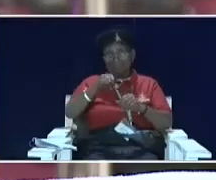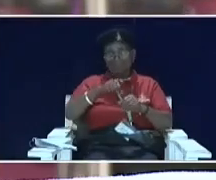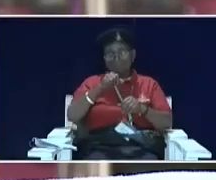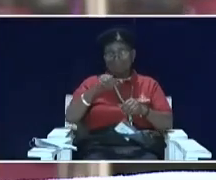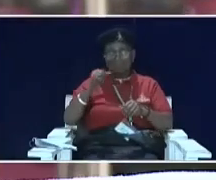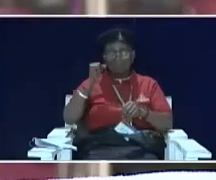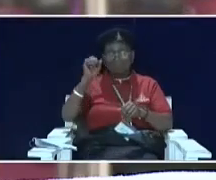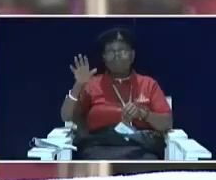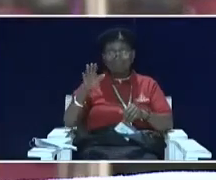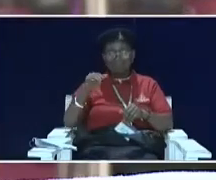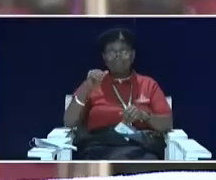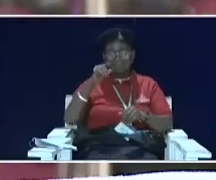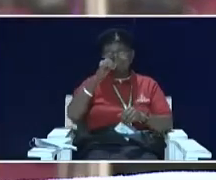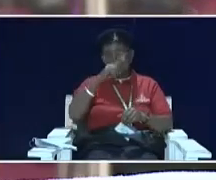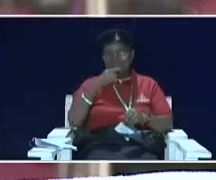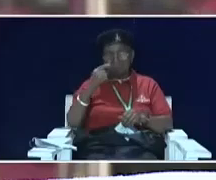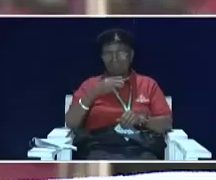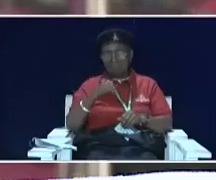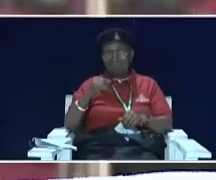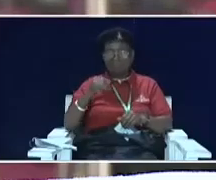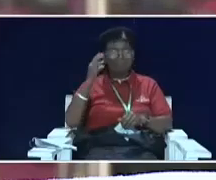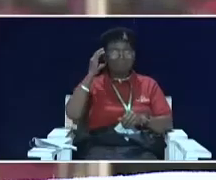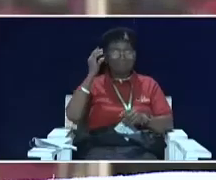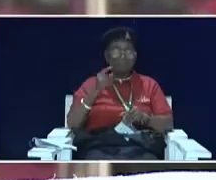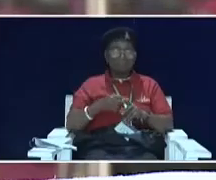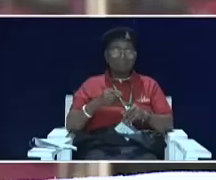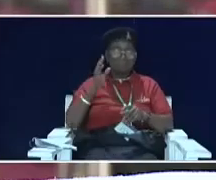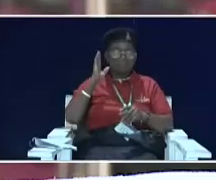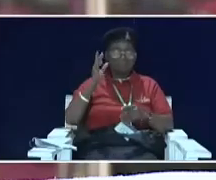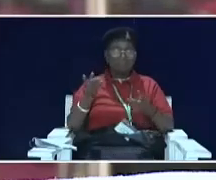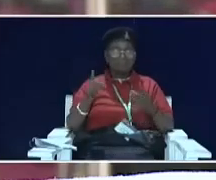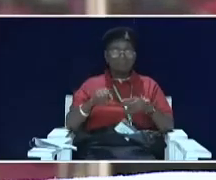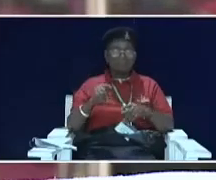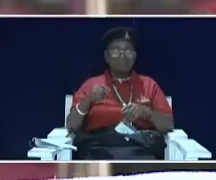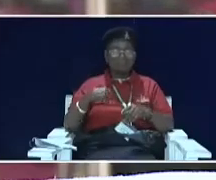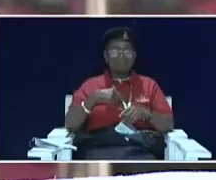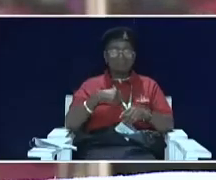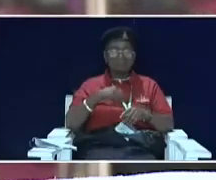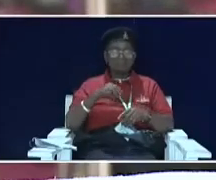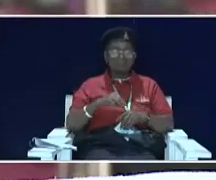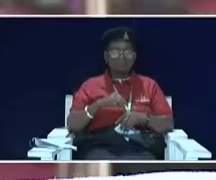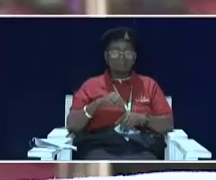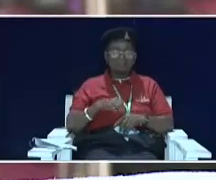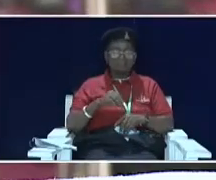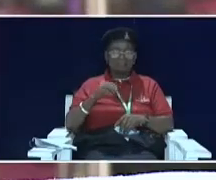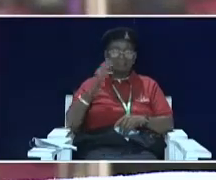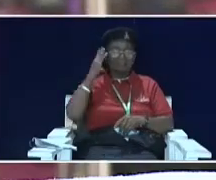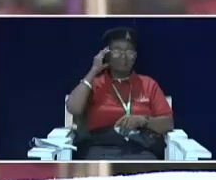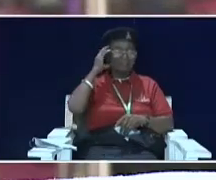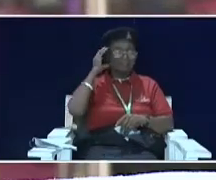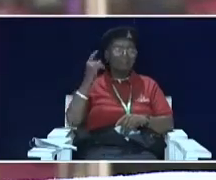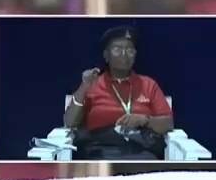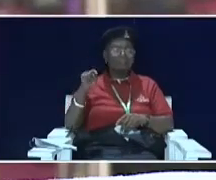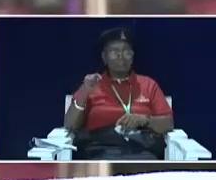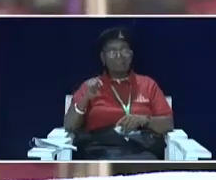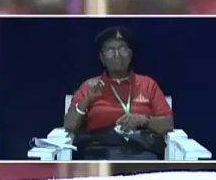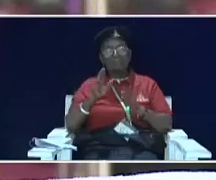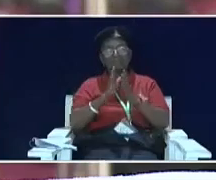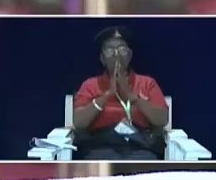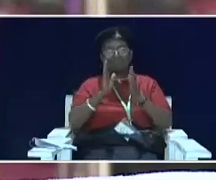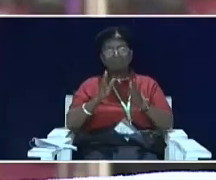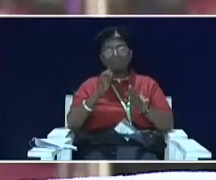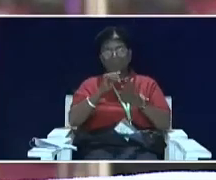But we had a testimony here tonight. That's one of the reasons why I know God has gone ahead of us.